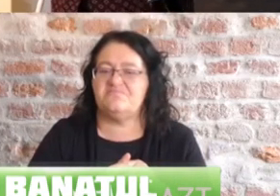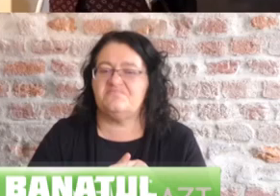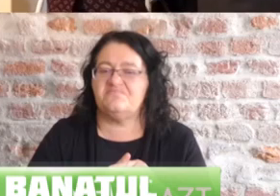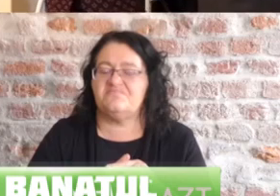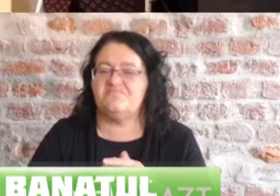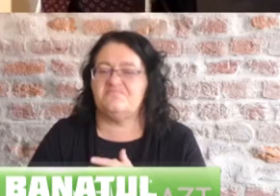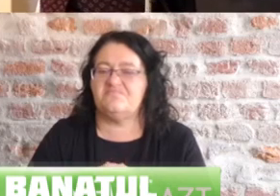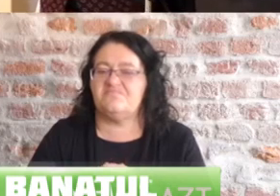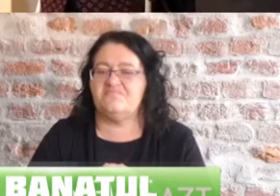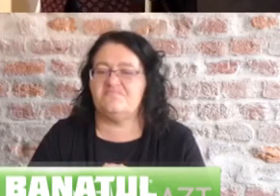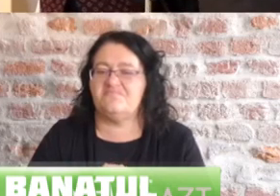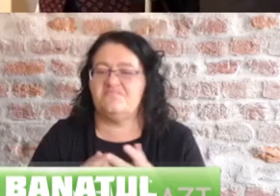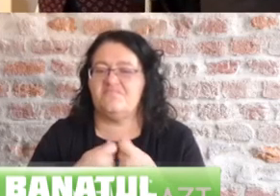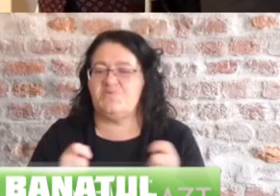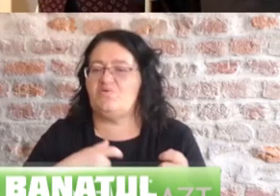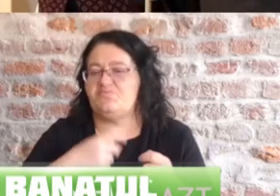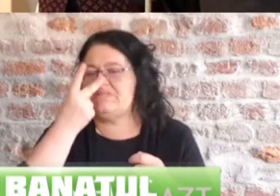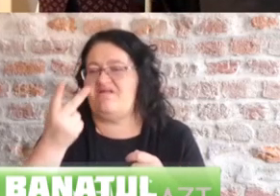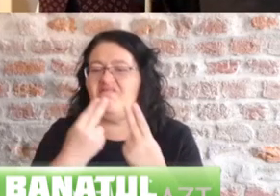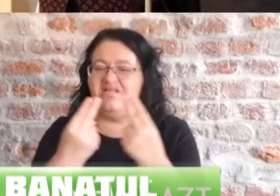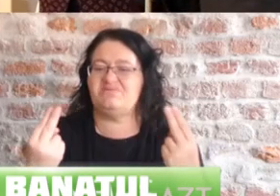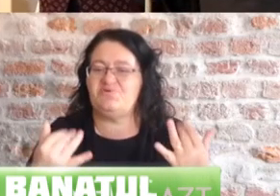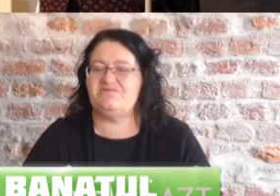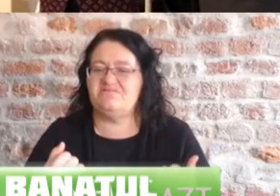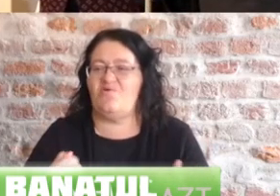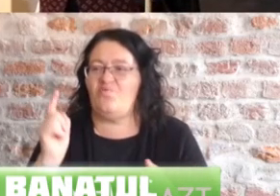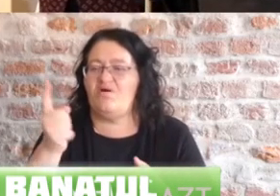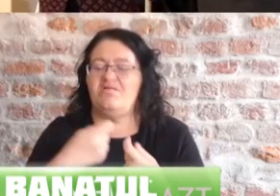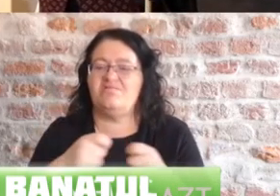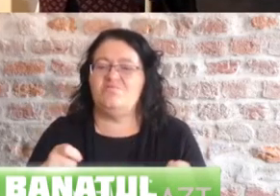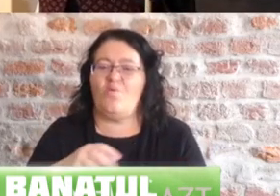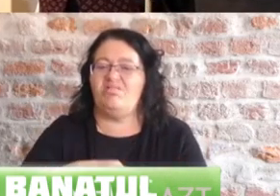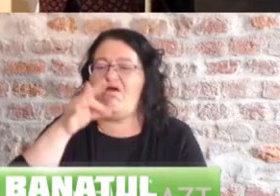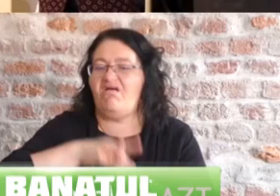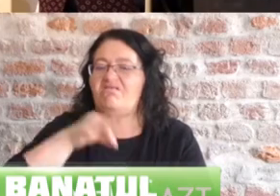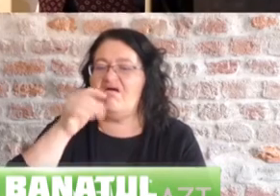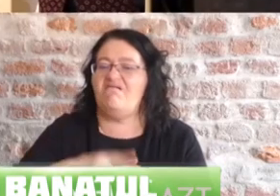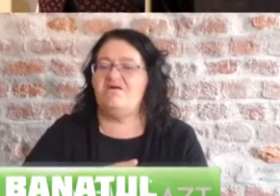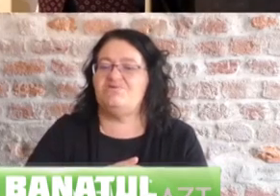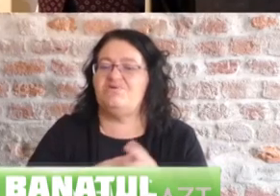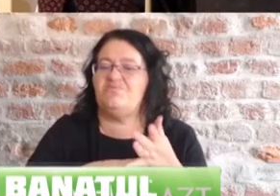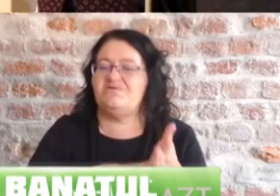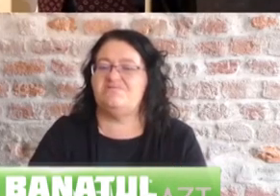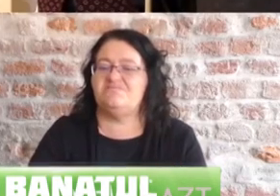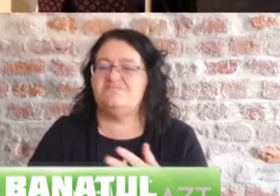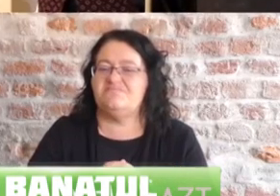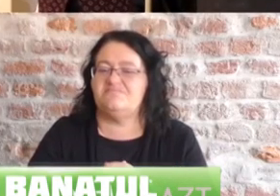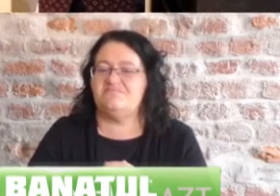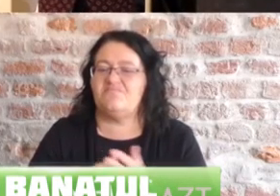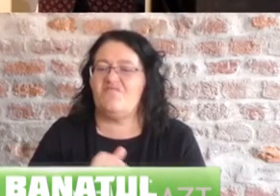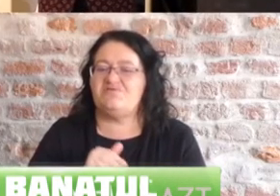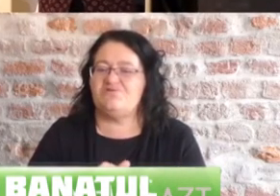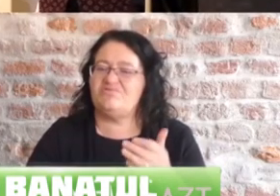which everybody can see in the exhibition, clearly show that the competition was